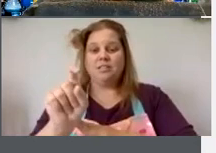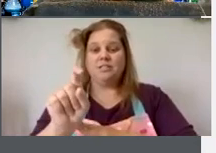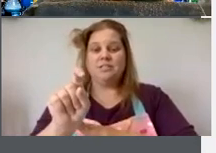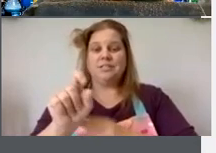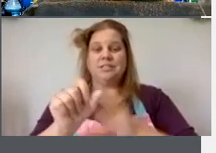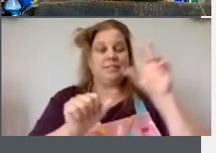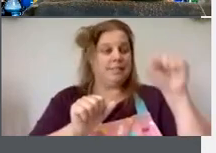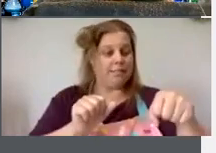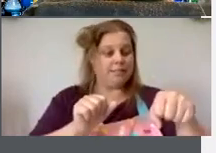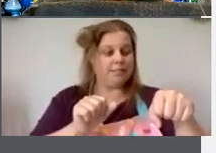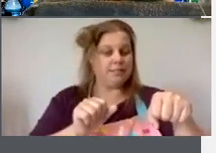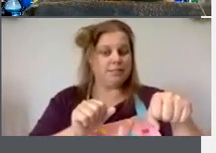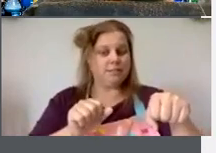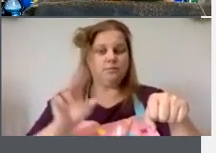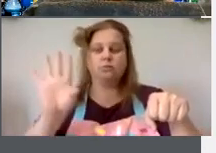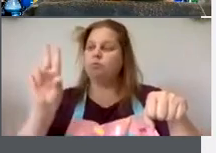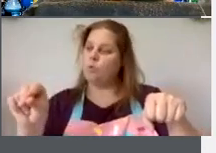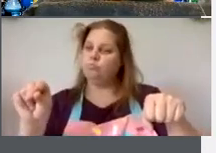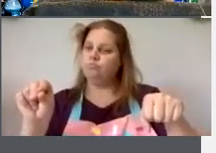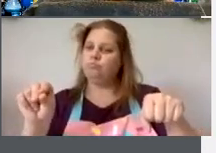Yes or no?